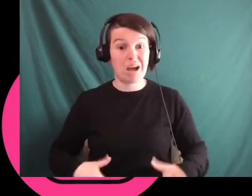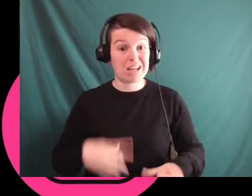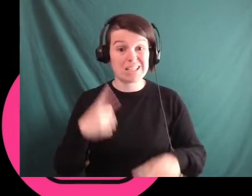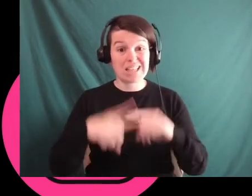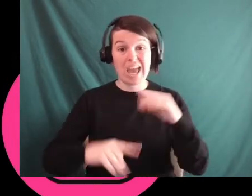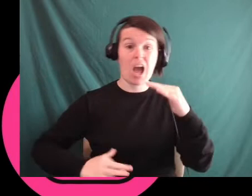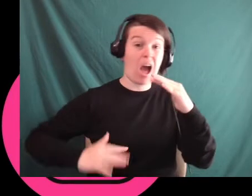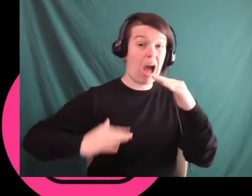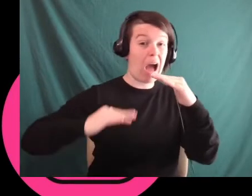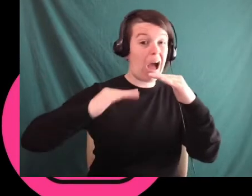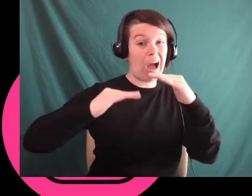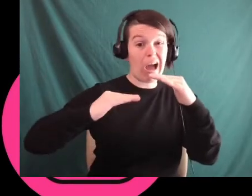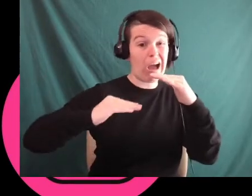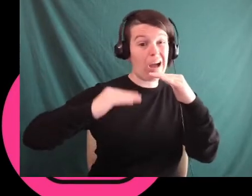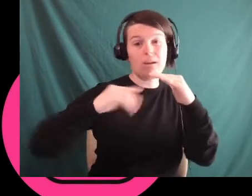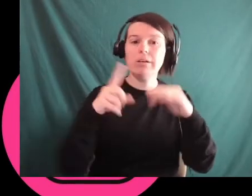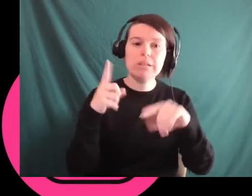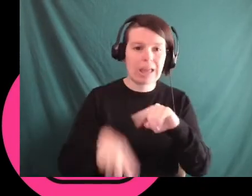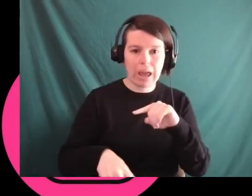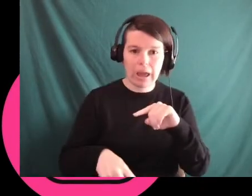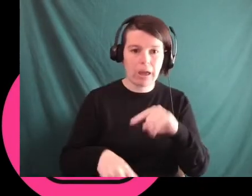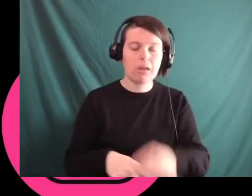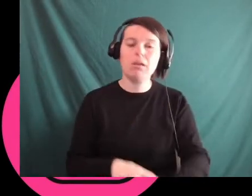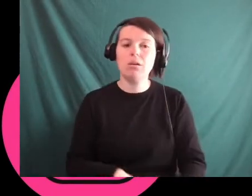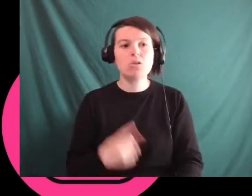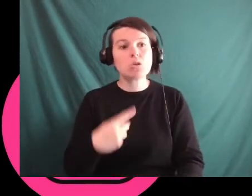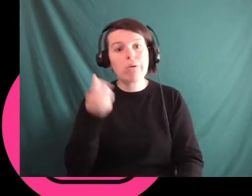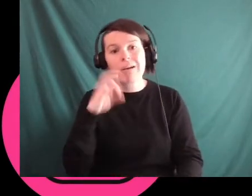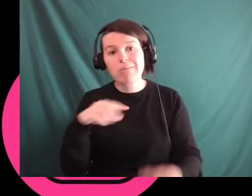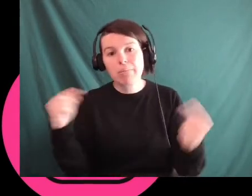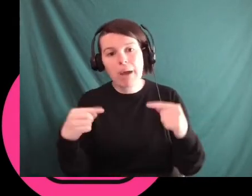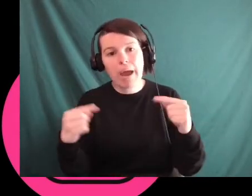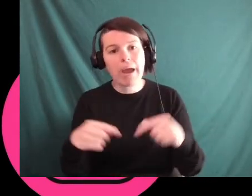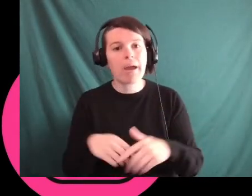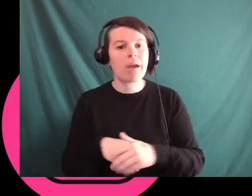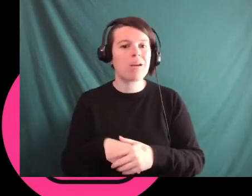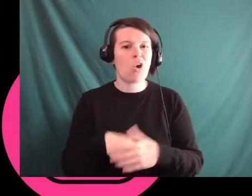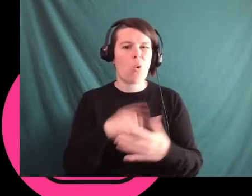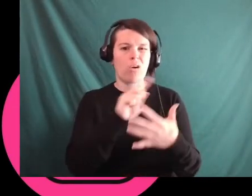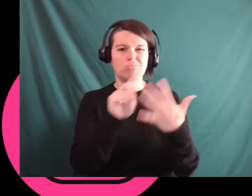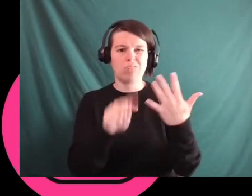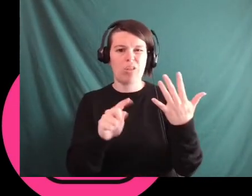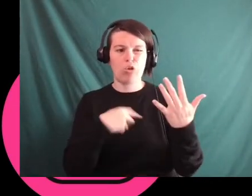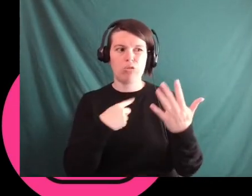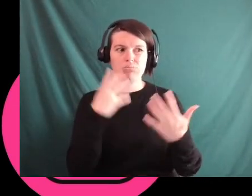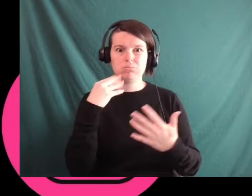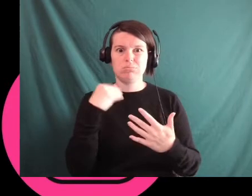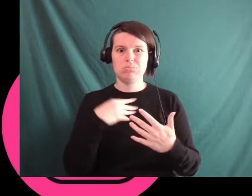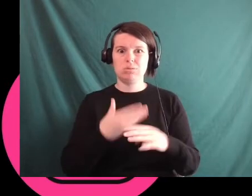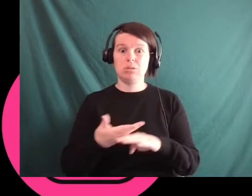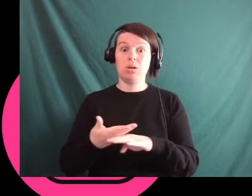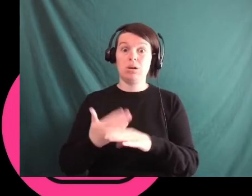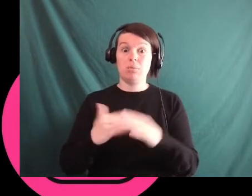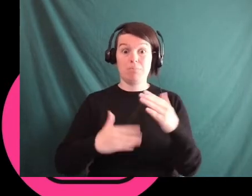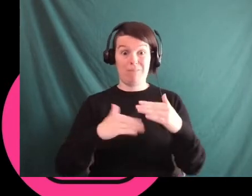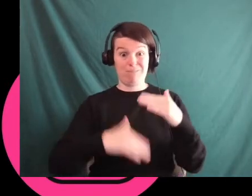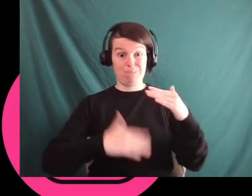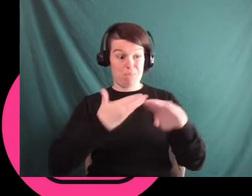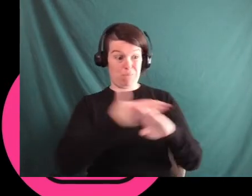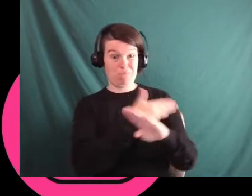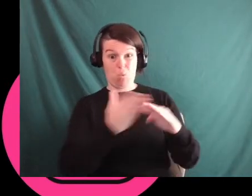that point. So if you are experiencing pain or some of these other side effects prior to 9 hours, it